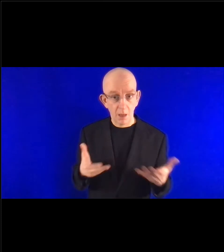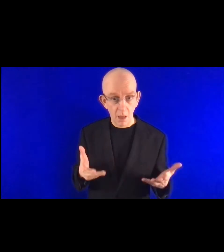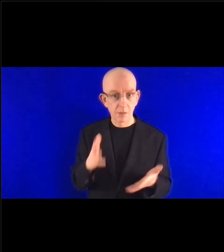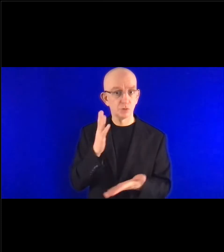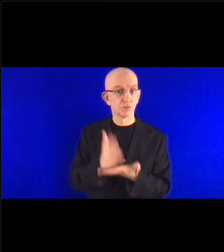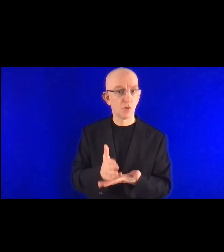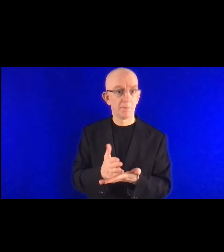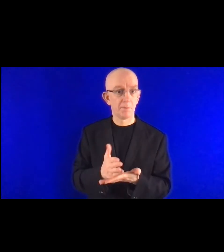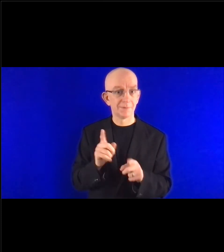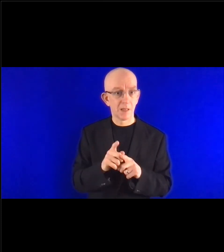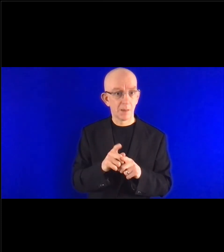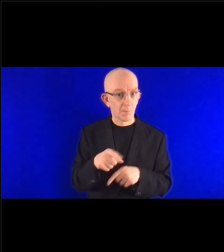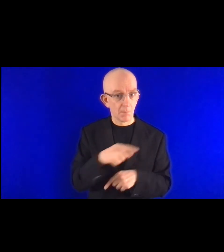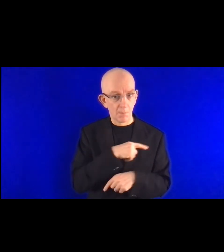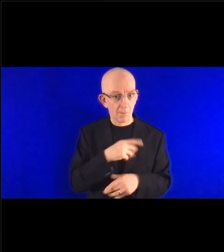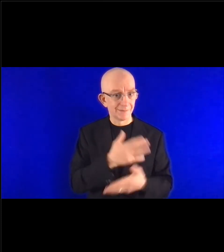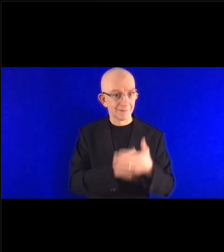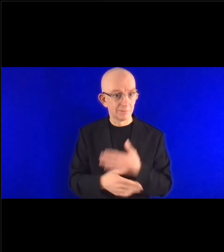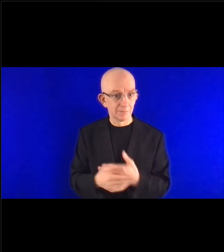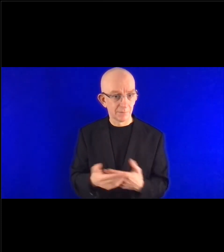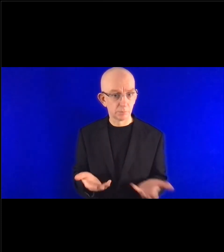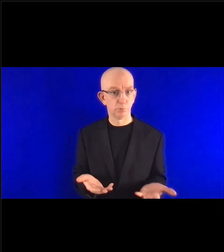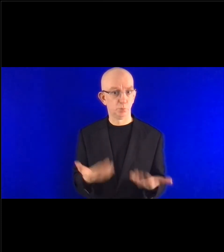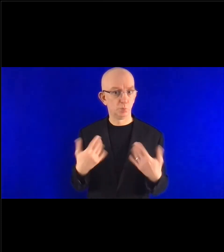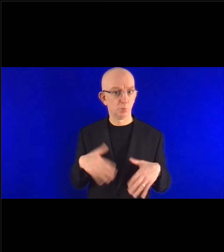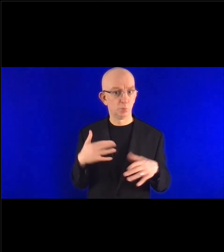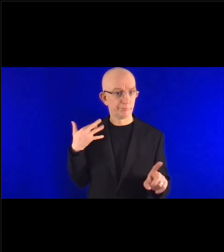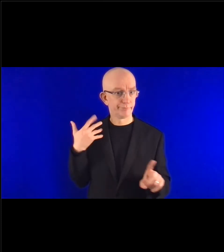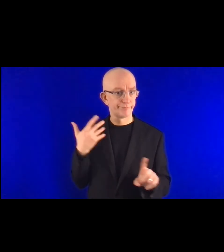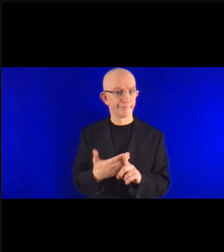of us, or many of us, are not in the